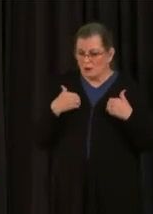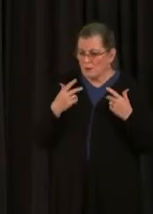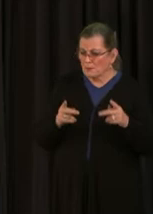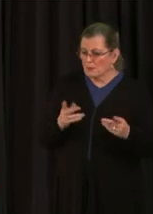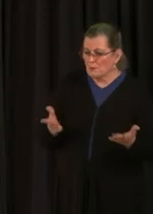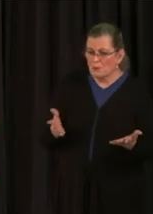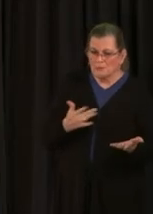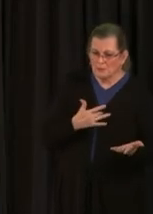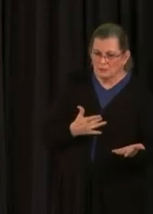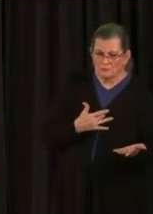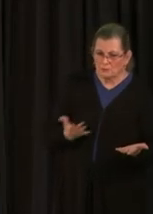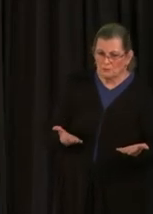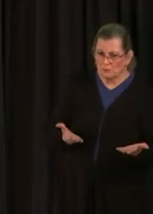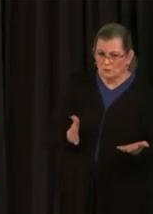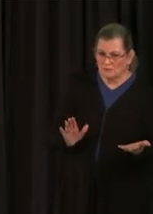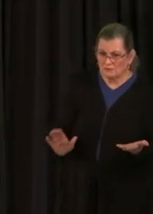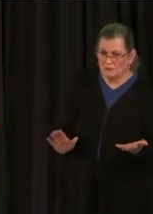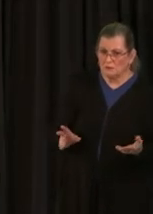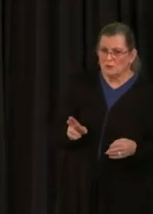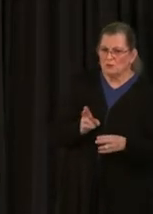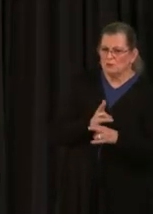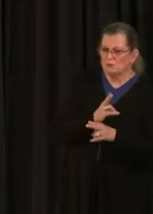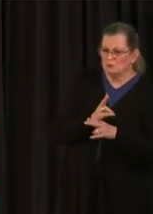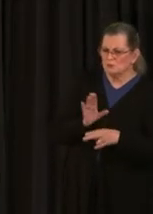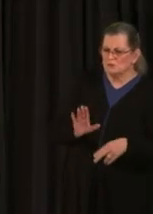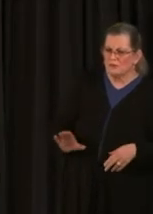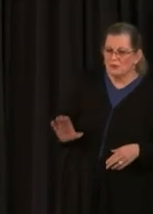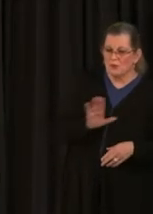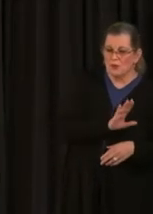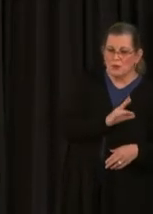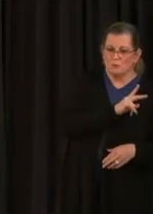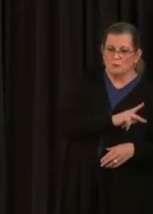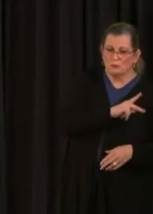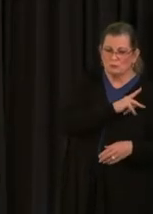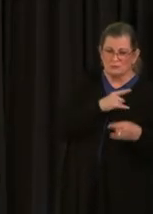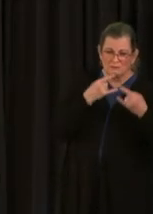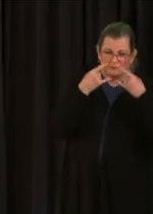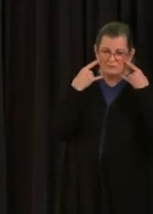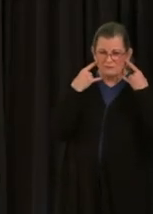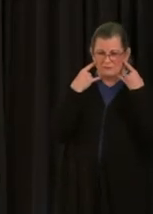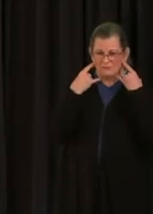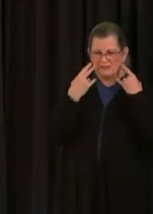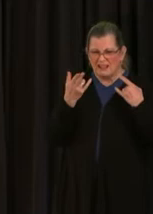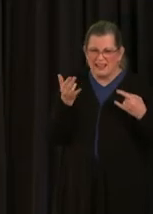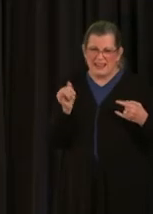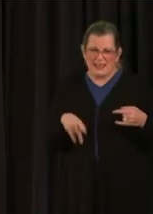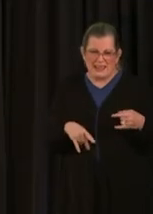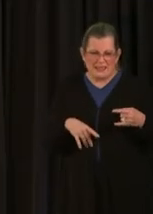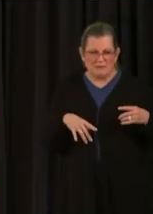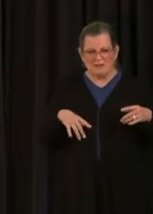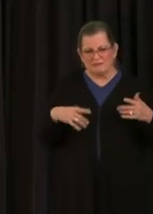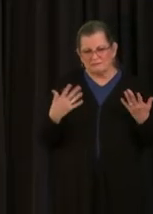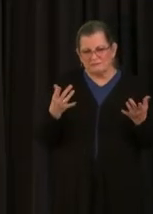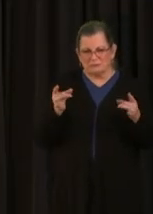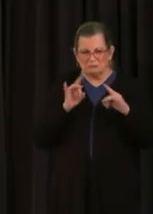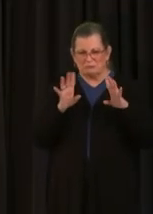opportunities for riders to pick up a mask while they're in the system. And what our officers have been guided to do is offer them a mask, make them aware of